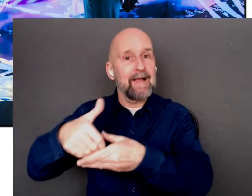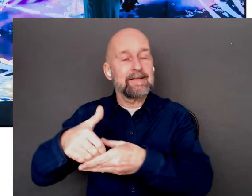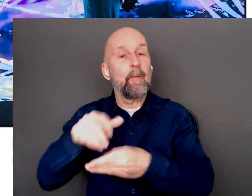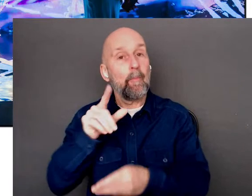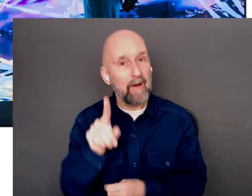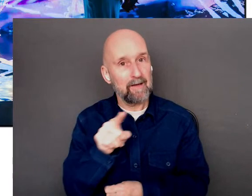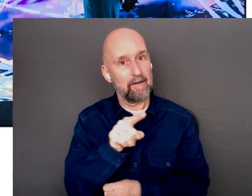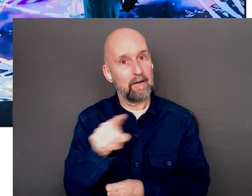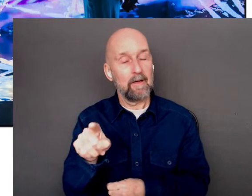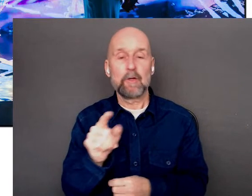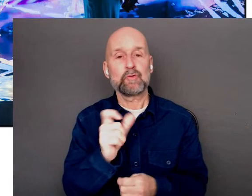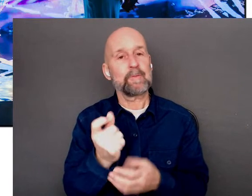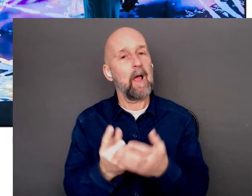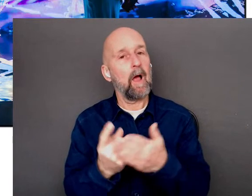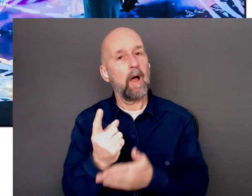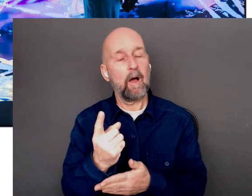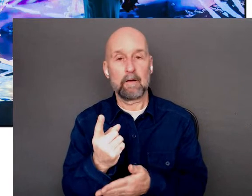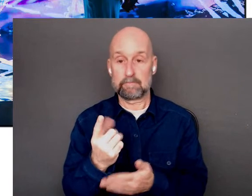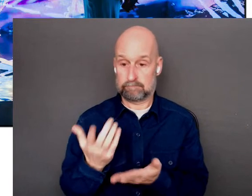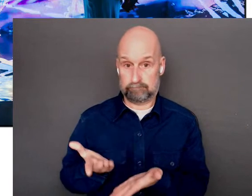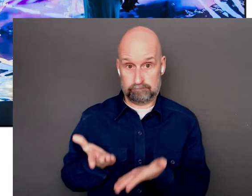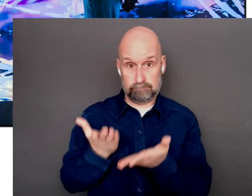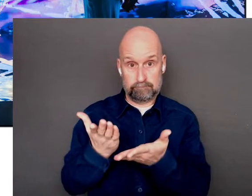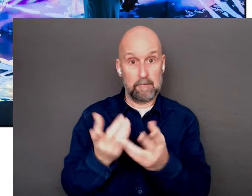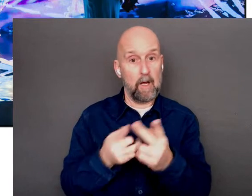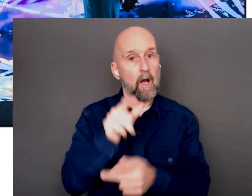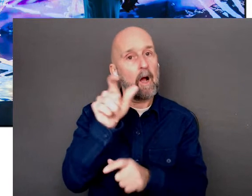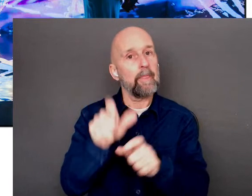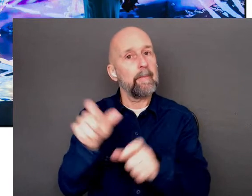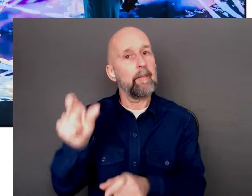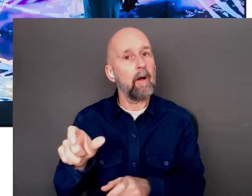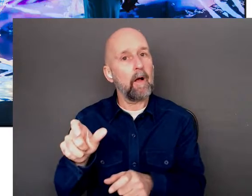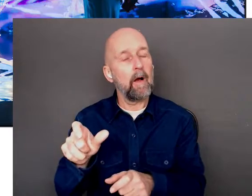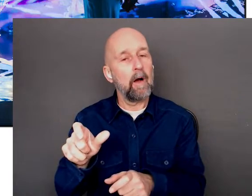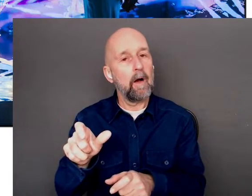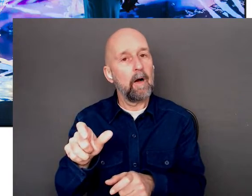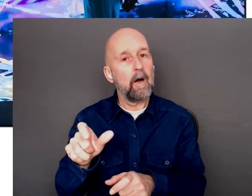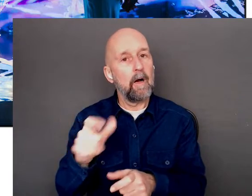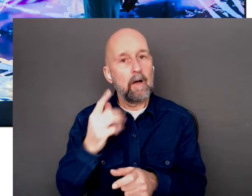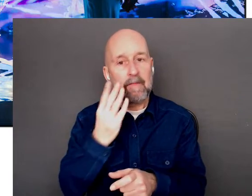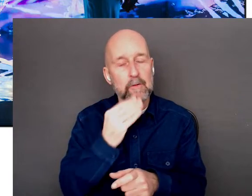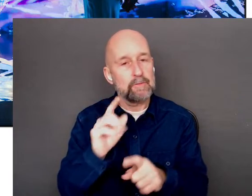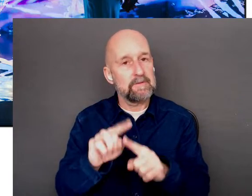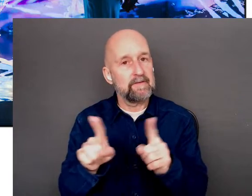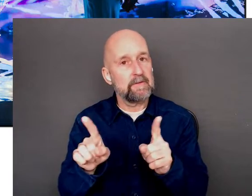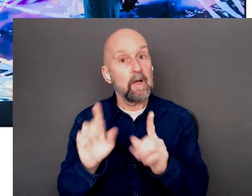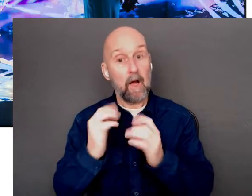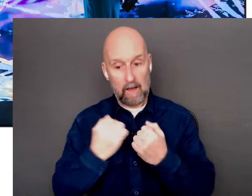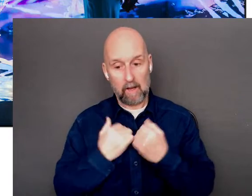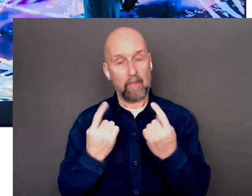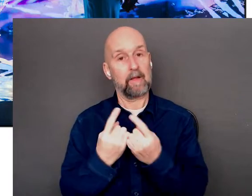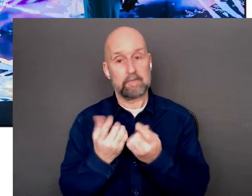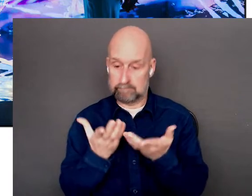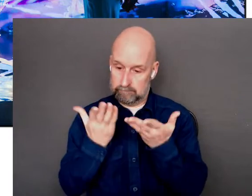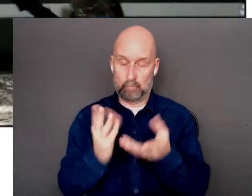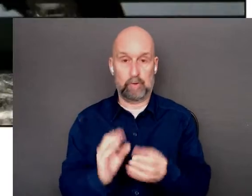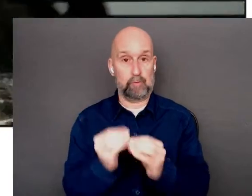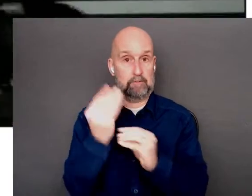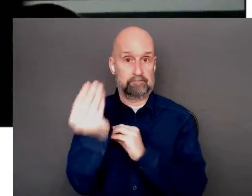while it's great to see that other people find use in what we create just for their own sake and for their own exhibit.